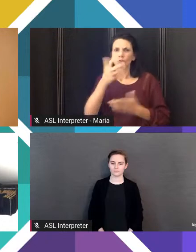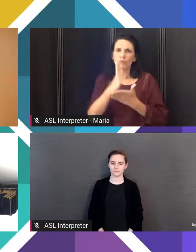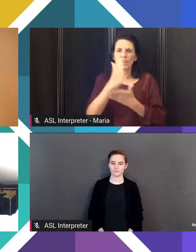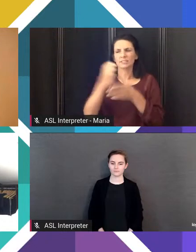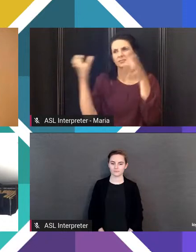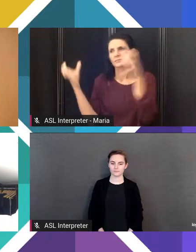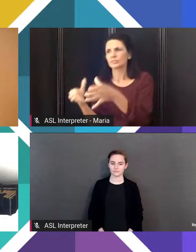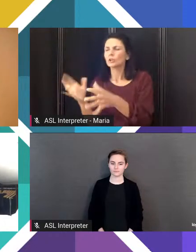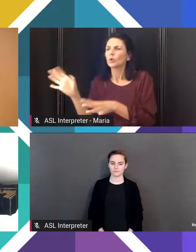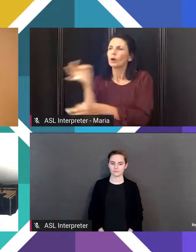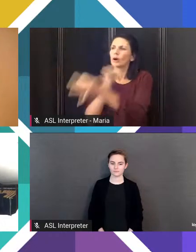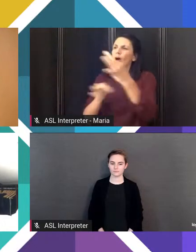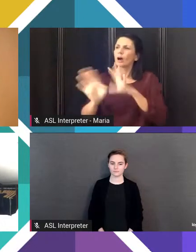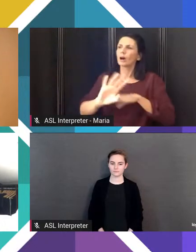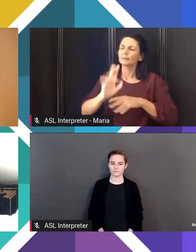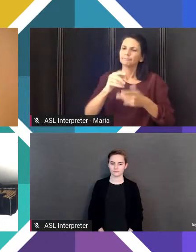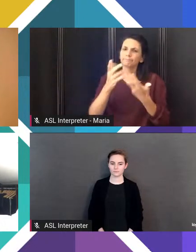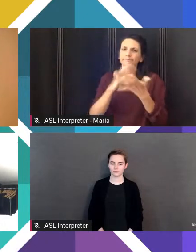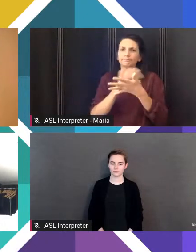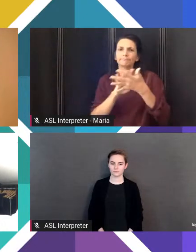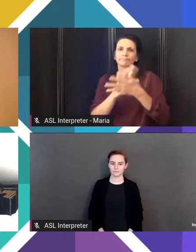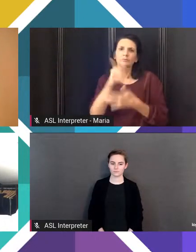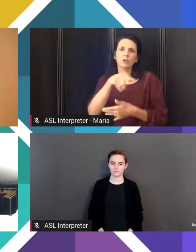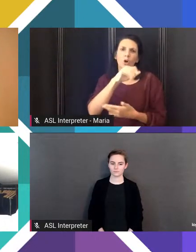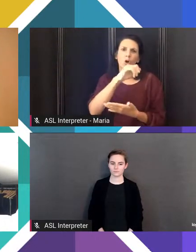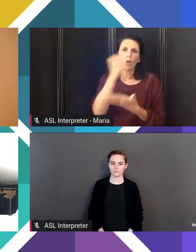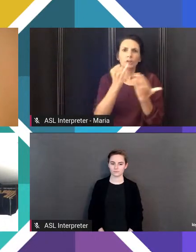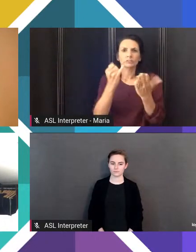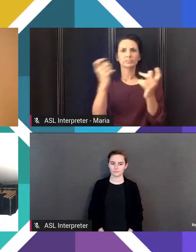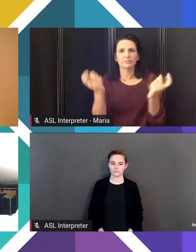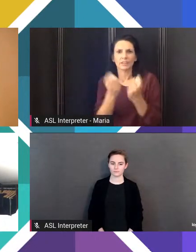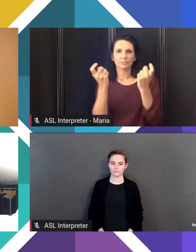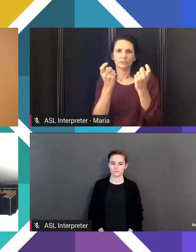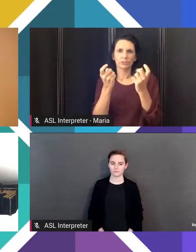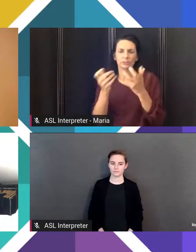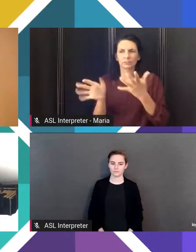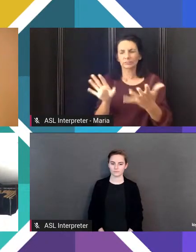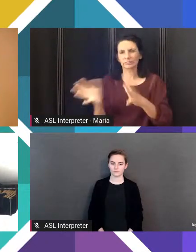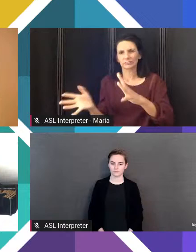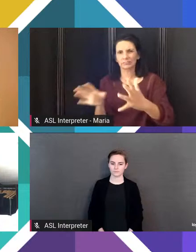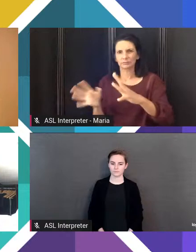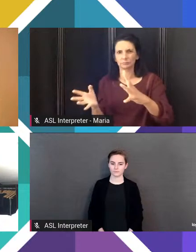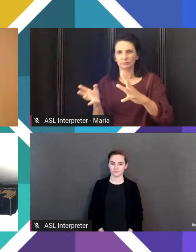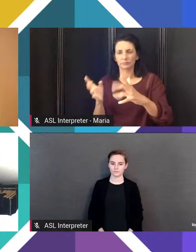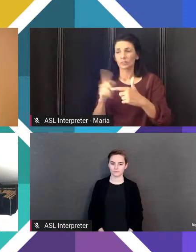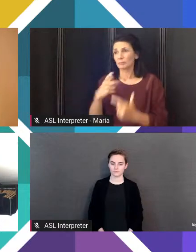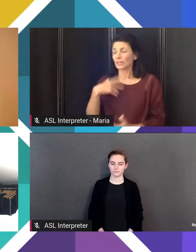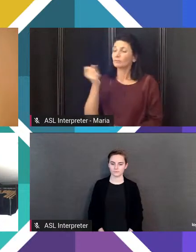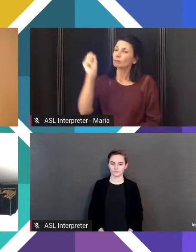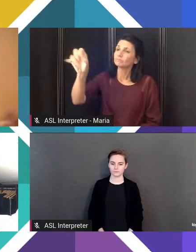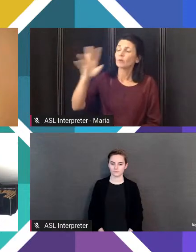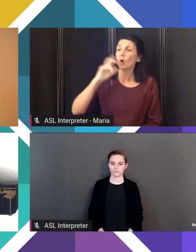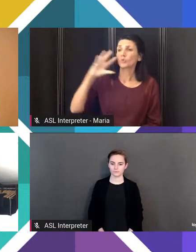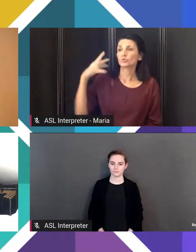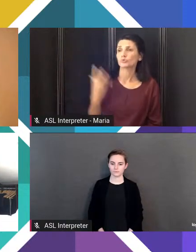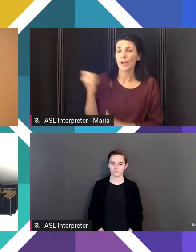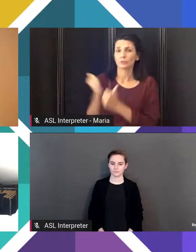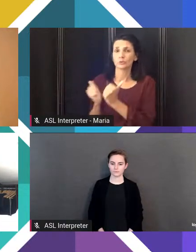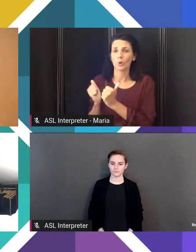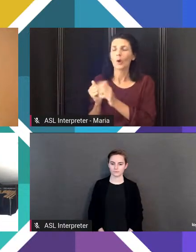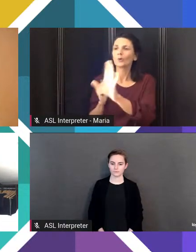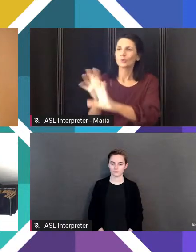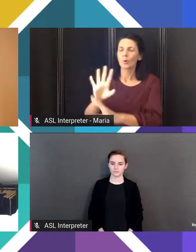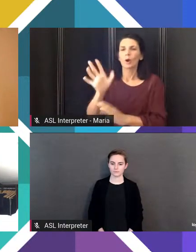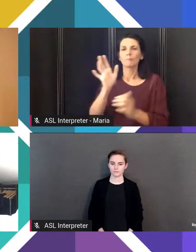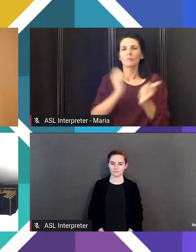art festival. You know, I'm not gonna necessarily be like, oh, we're doing a drag show, but we're doing performance